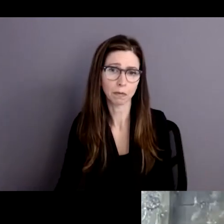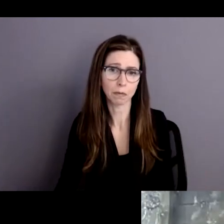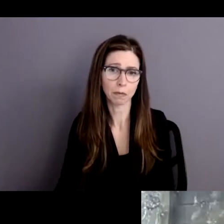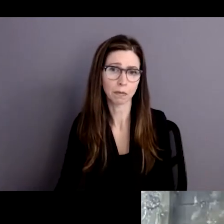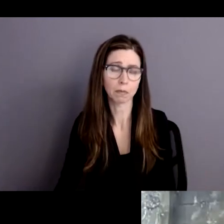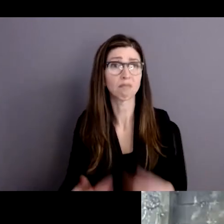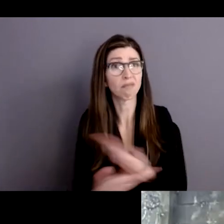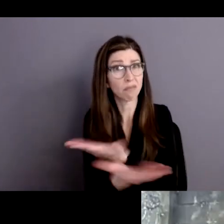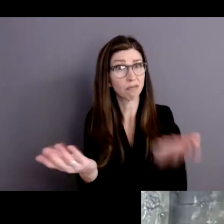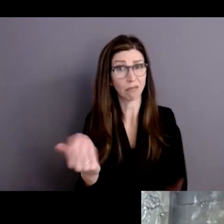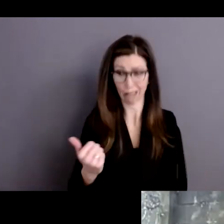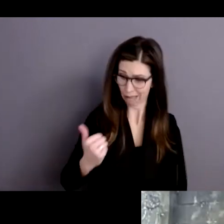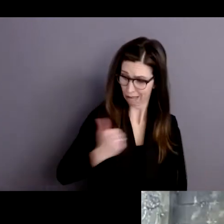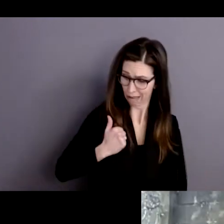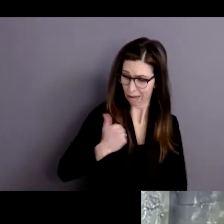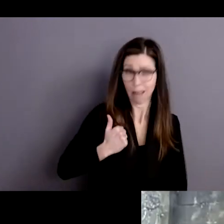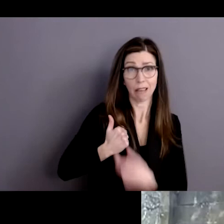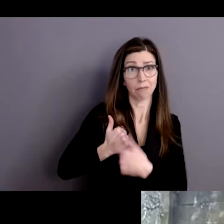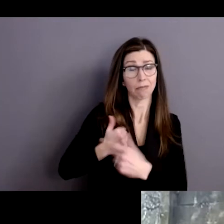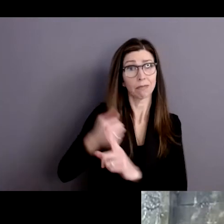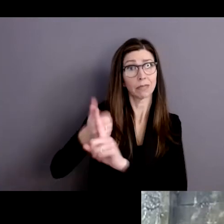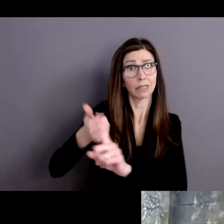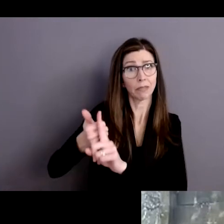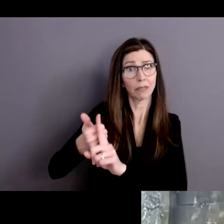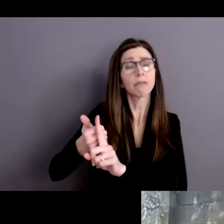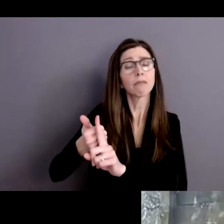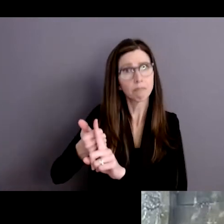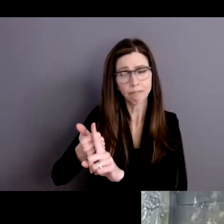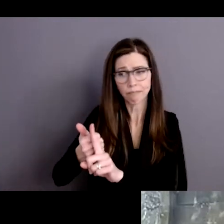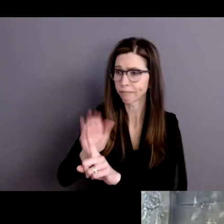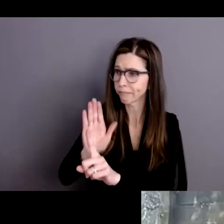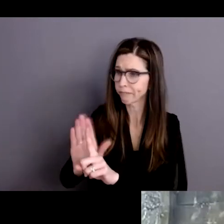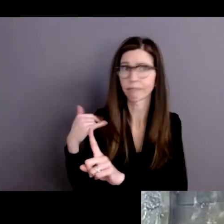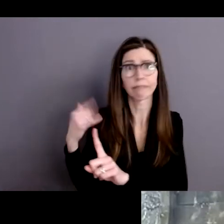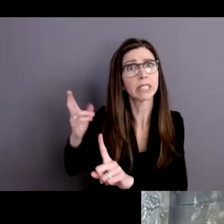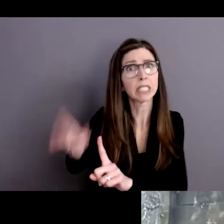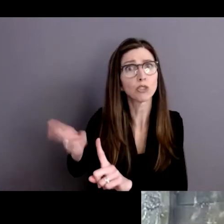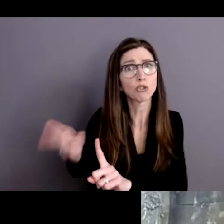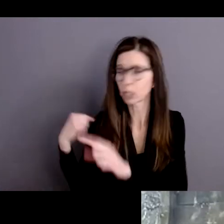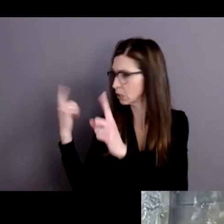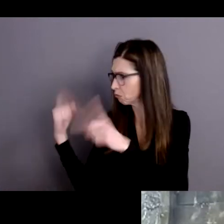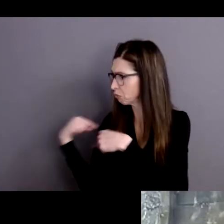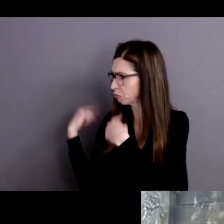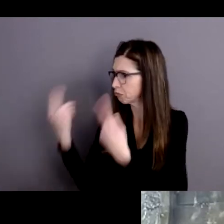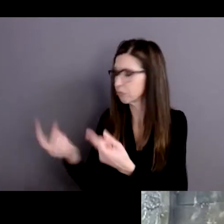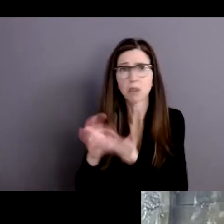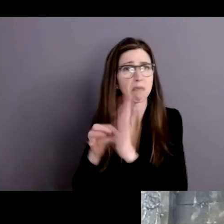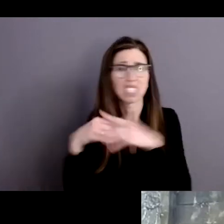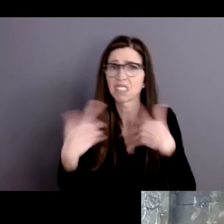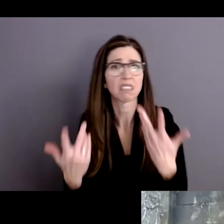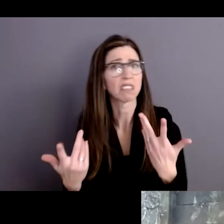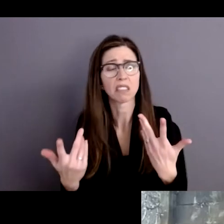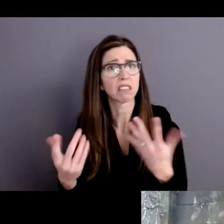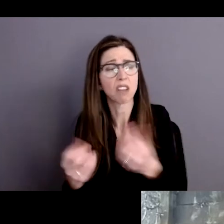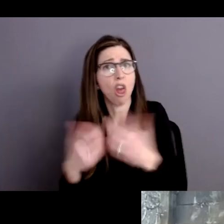Canada as a state and its historically racist and ableist medical systems have